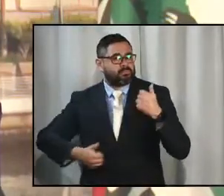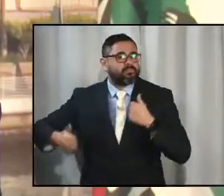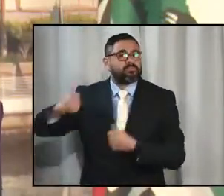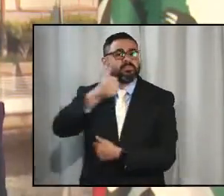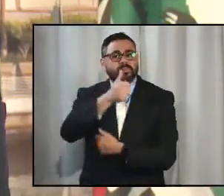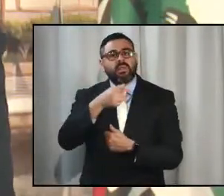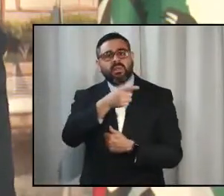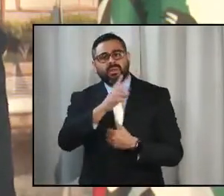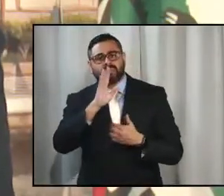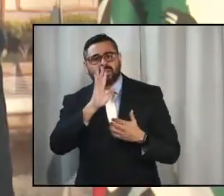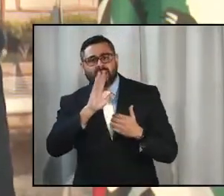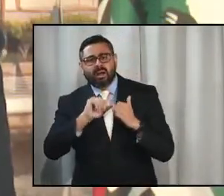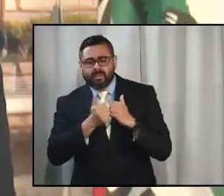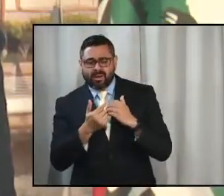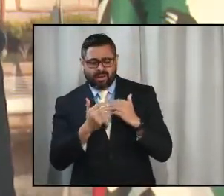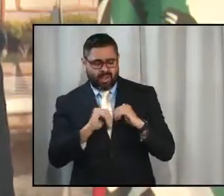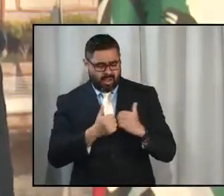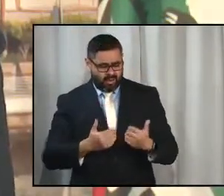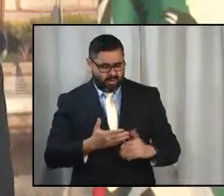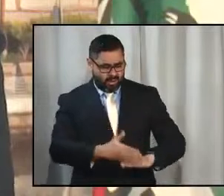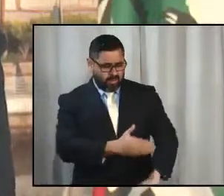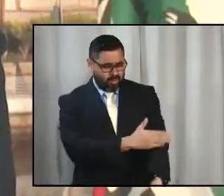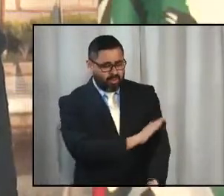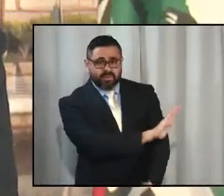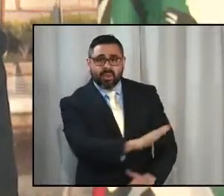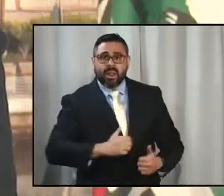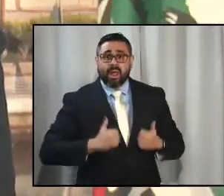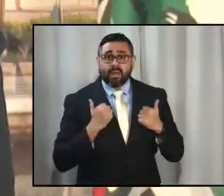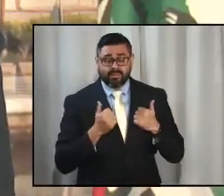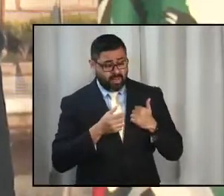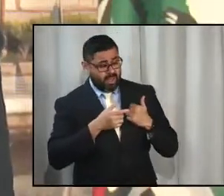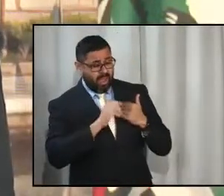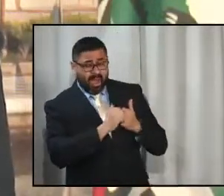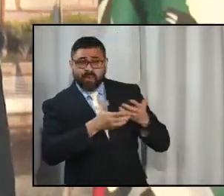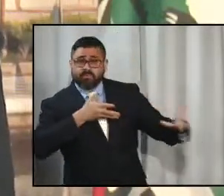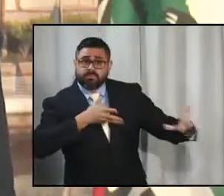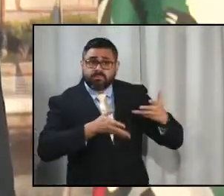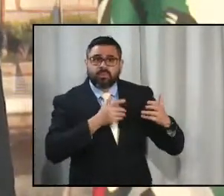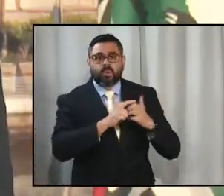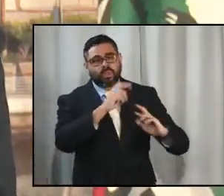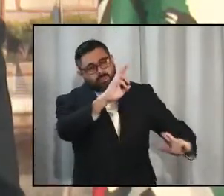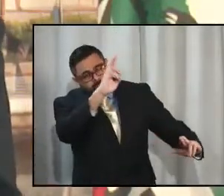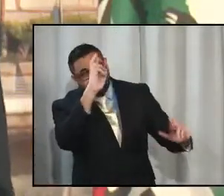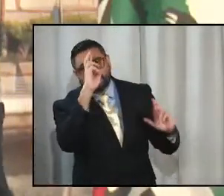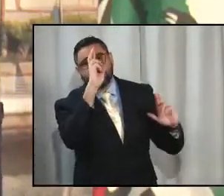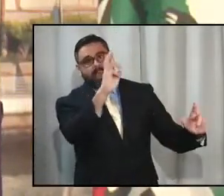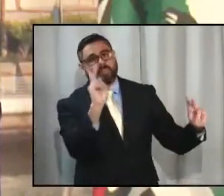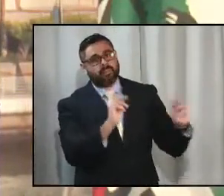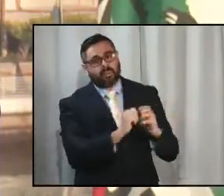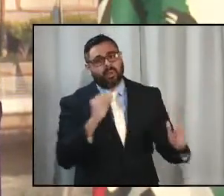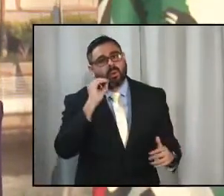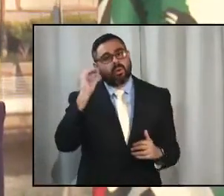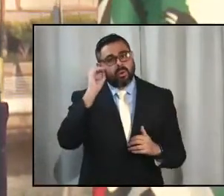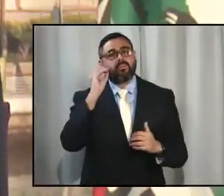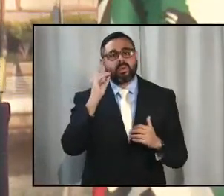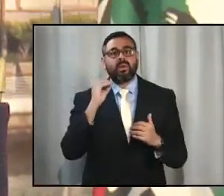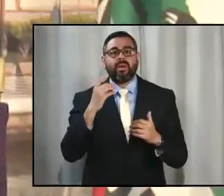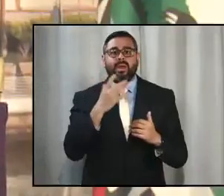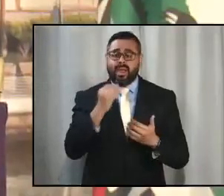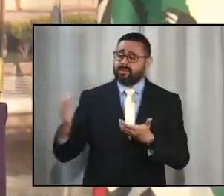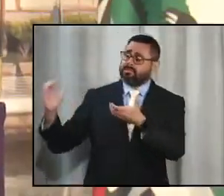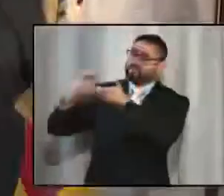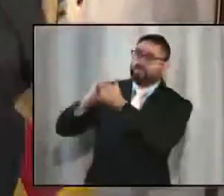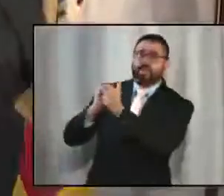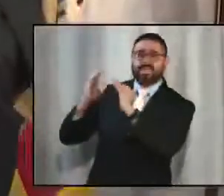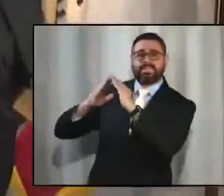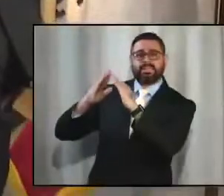of our homeless residents, and ensure that they're treated with dignity and connected with the resources the city and our partners have available.